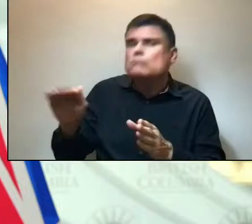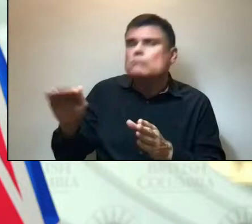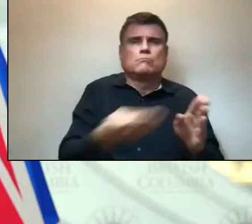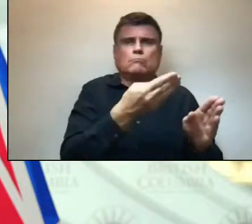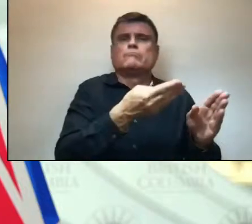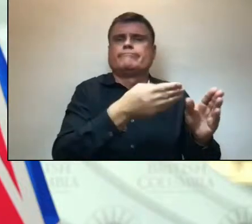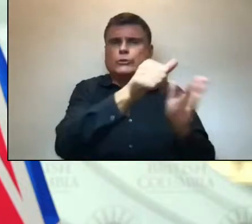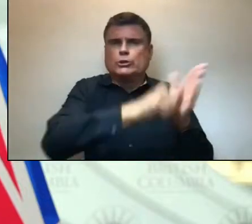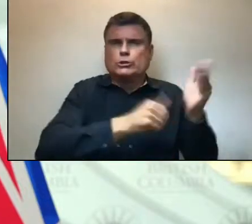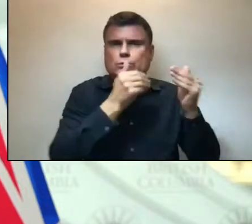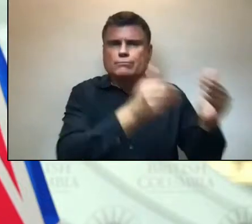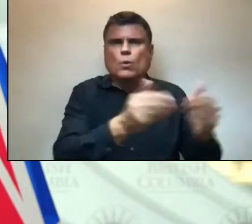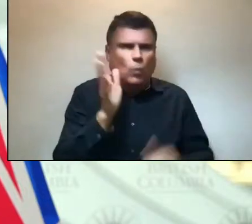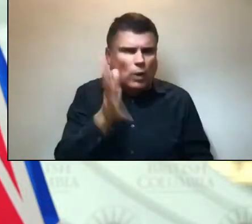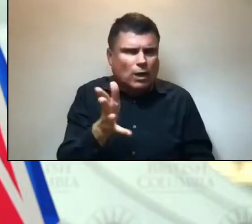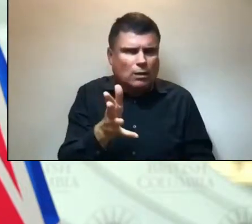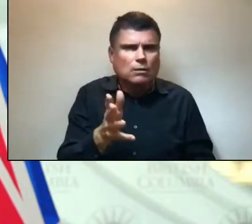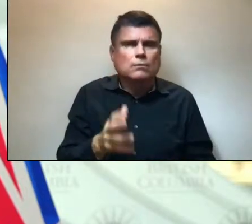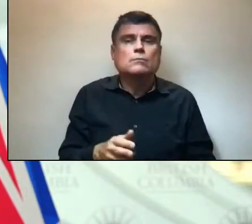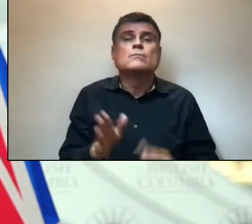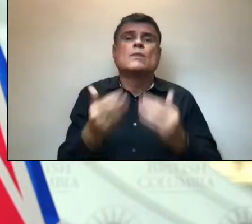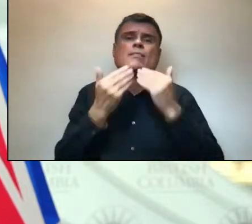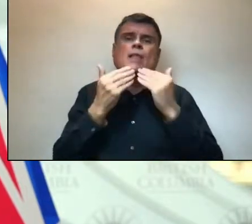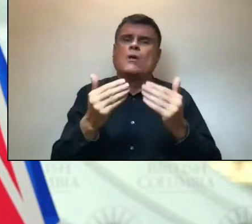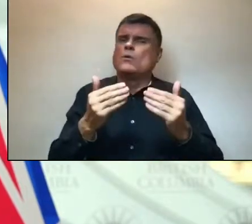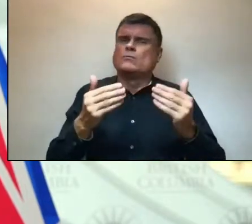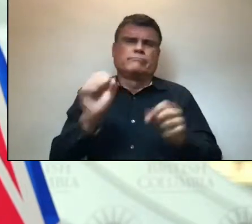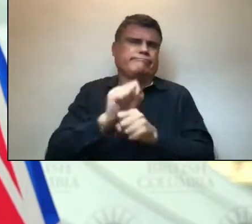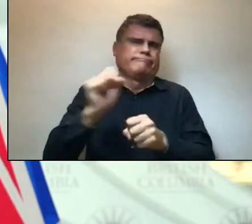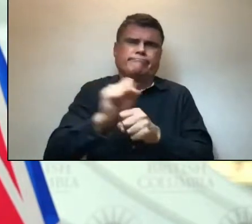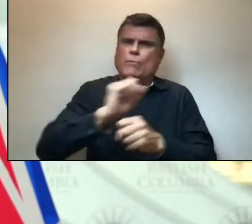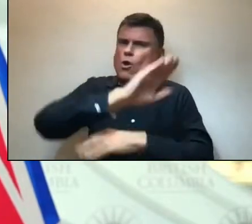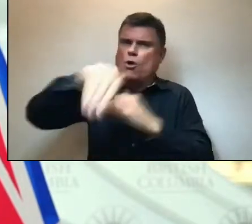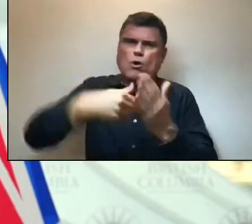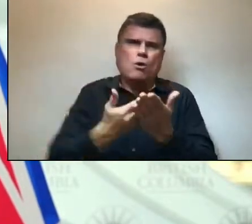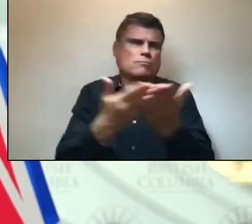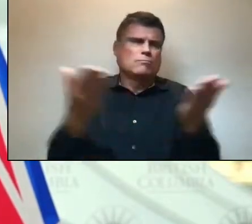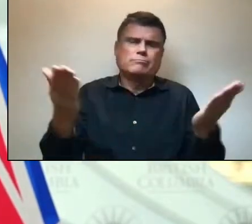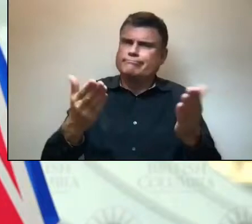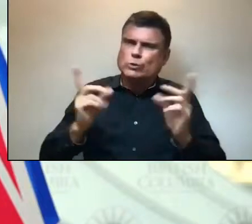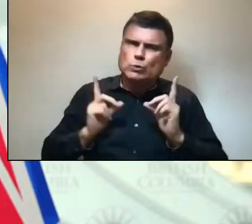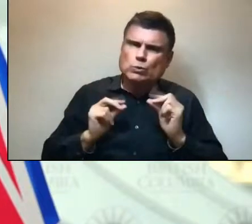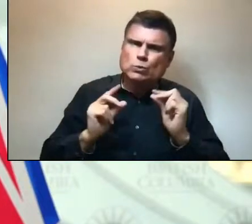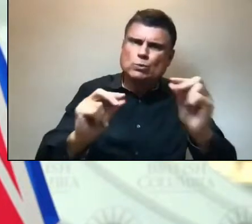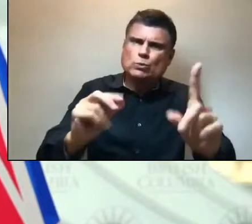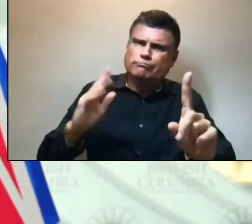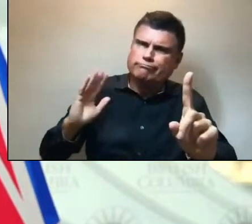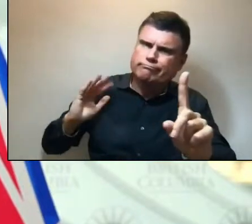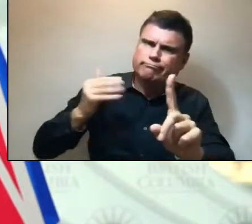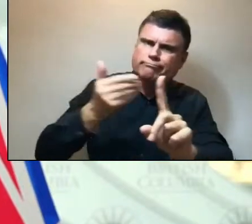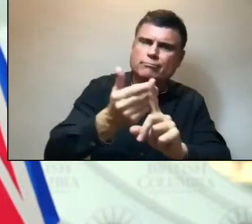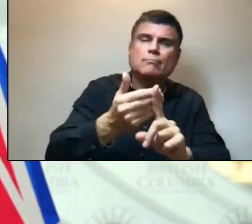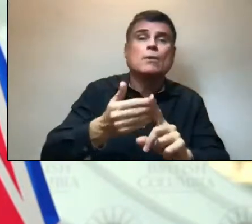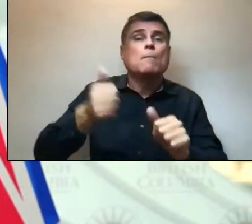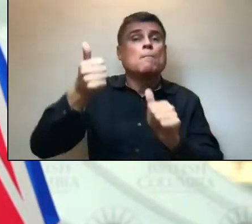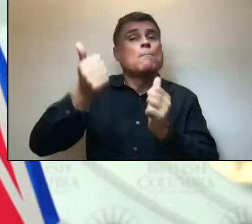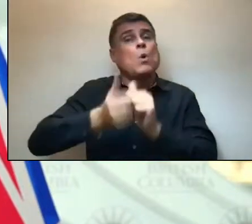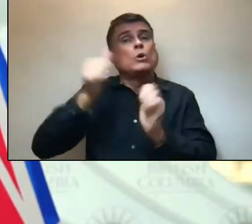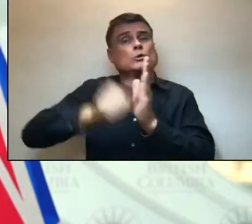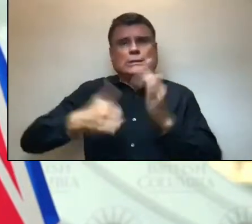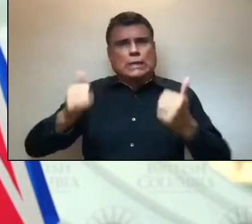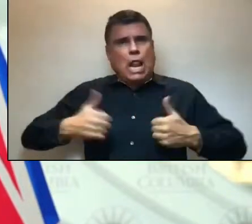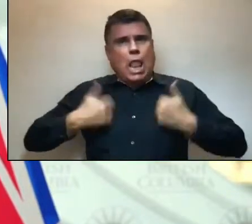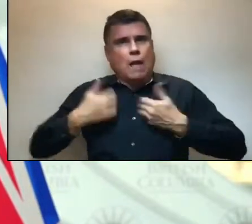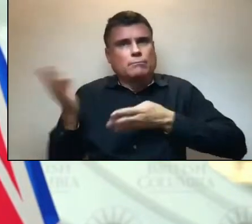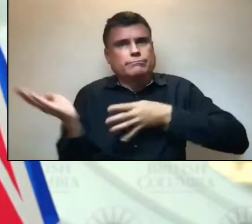extraordinary work done by everyone in our healthcare system to provide those surgeries, the vast majority of surgeries, in fact, similar numbers to what have been done in the past